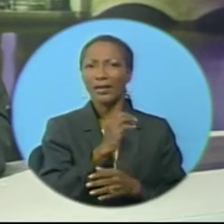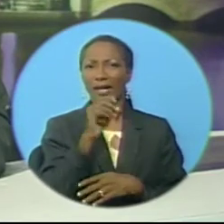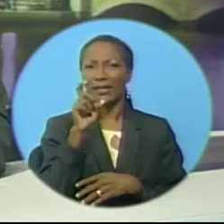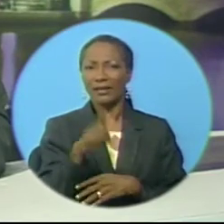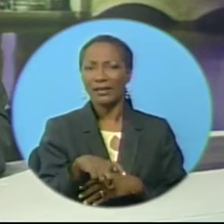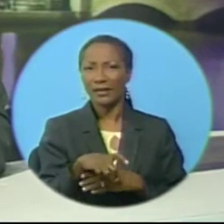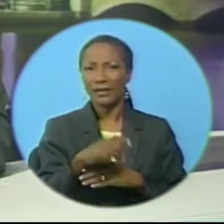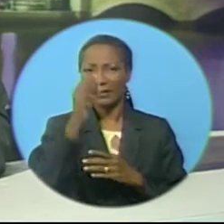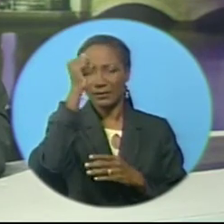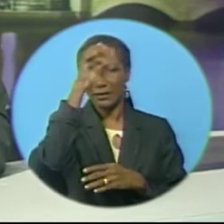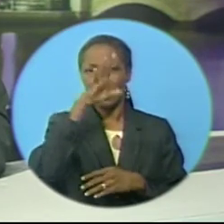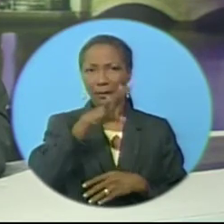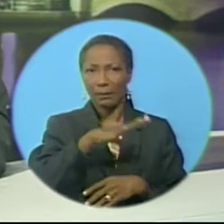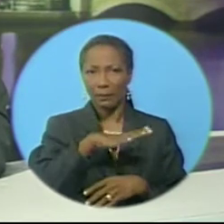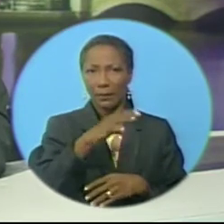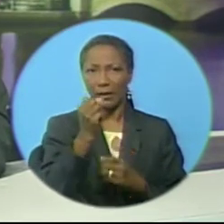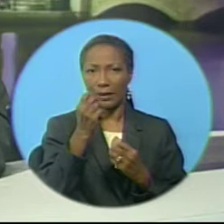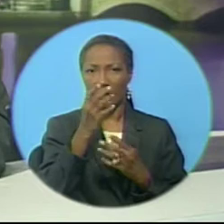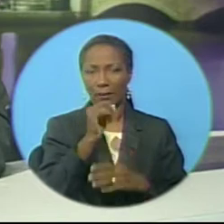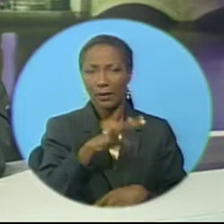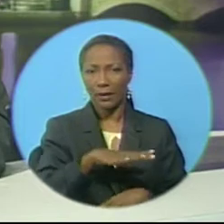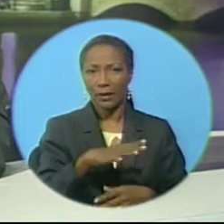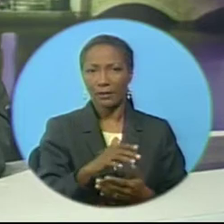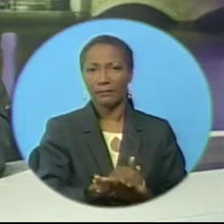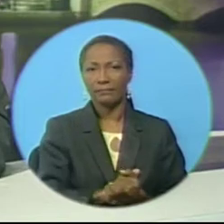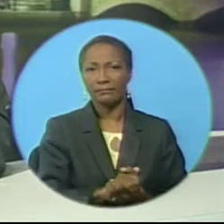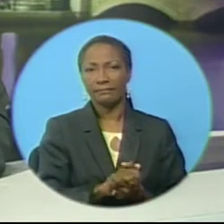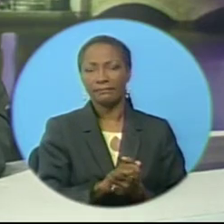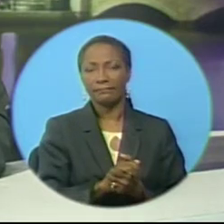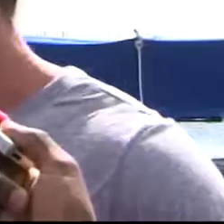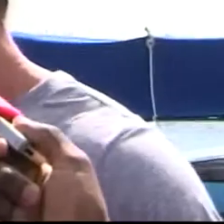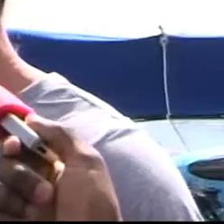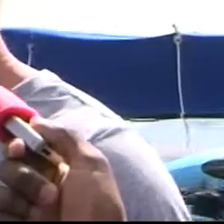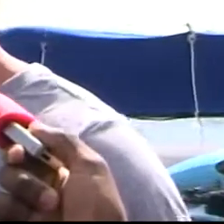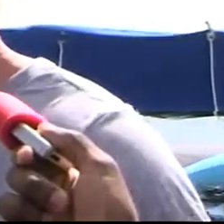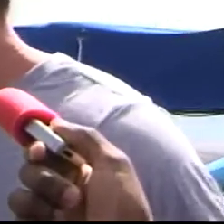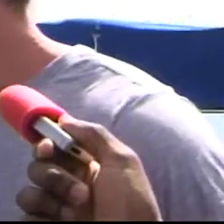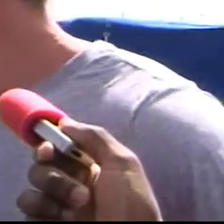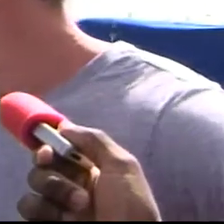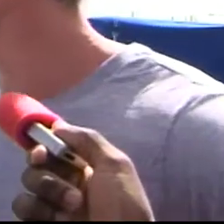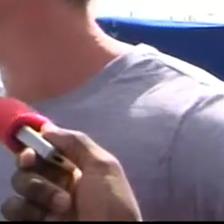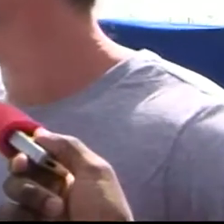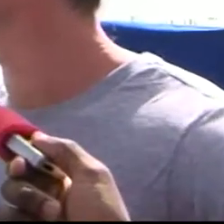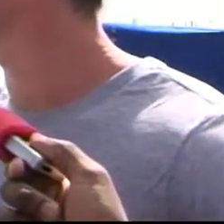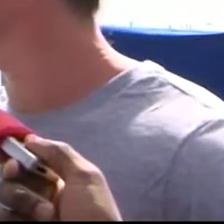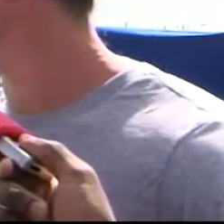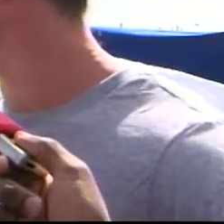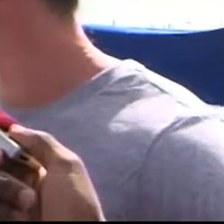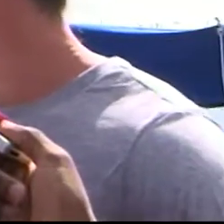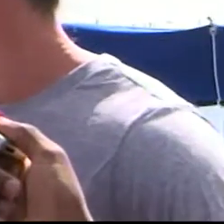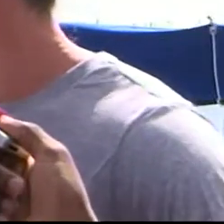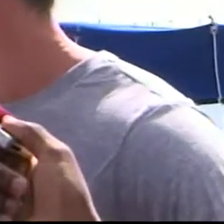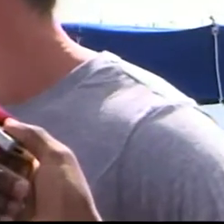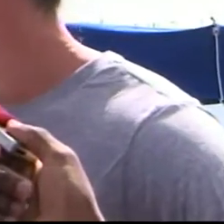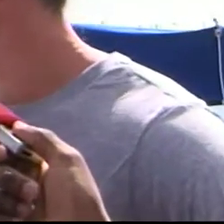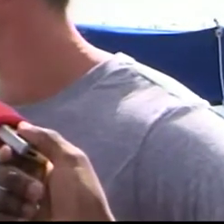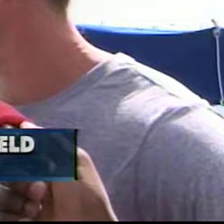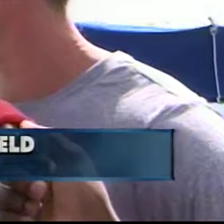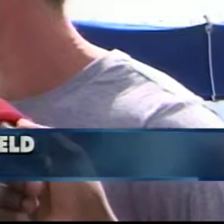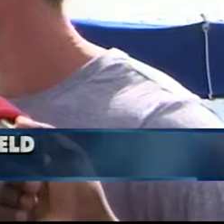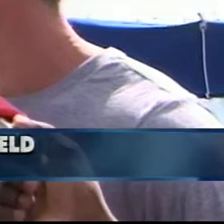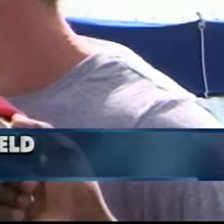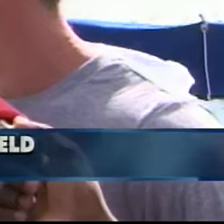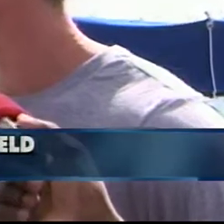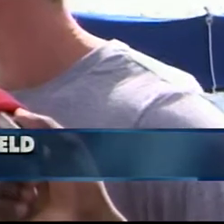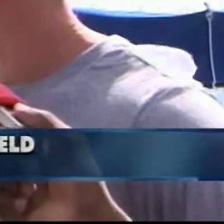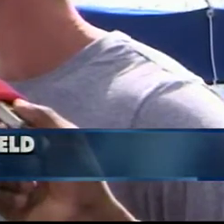he's looking to recruit some local sailors. We're here to recruit So that's part of the reason why we've come so early, is that we're going